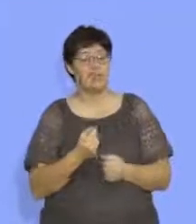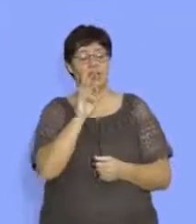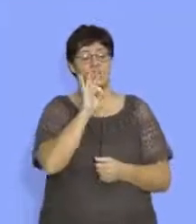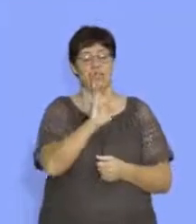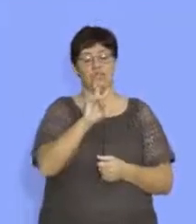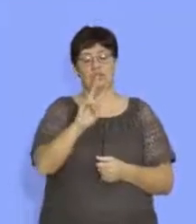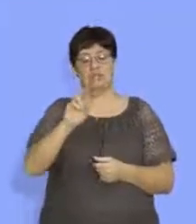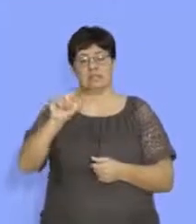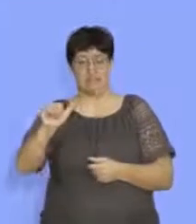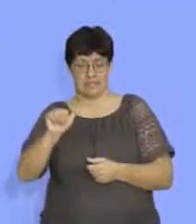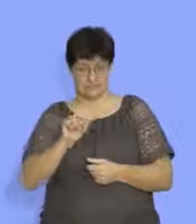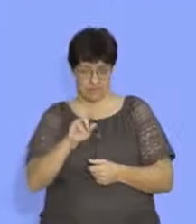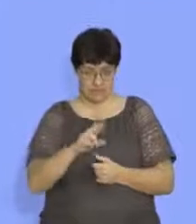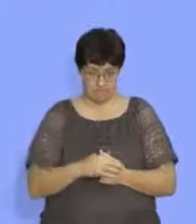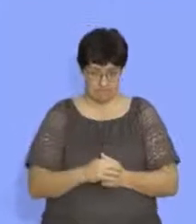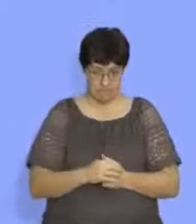is then